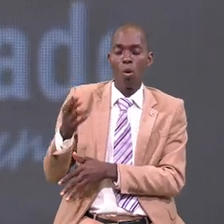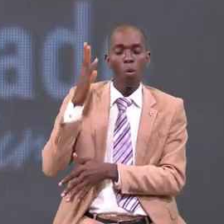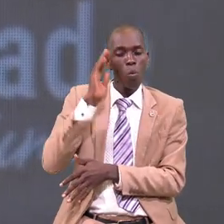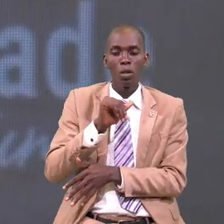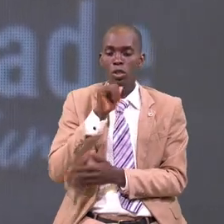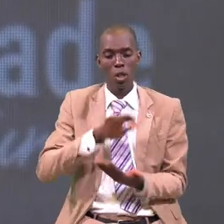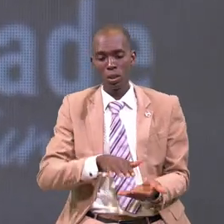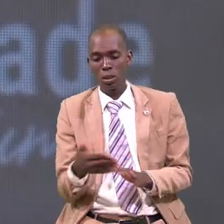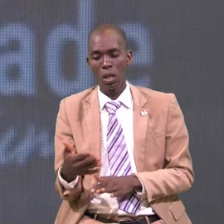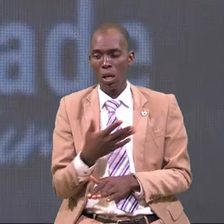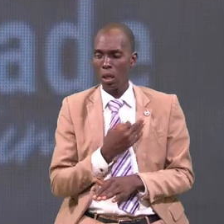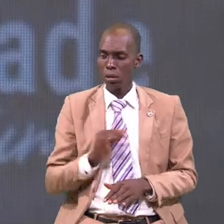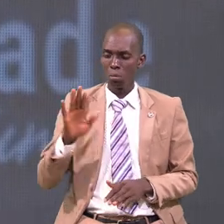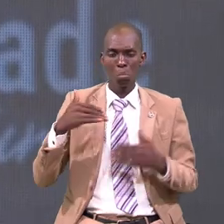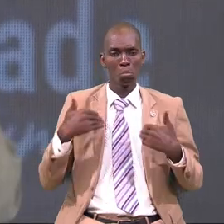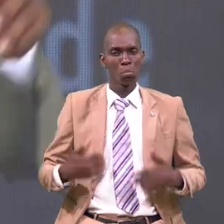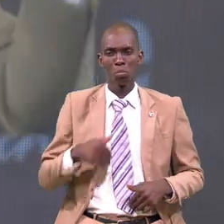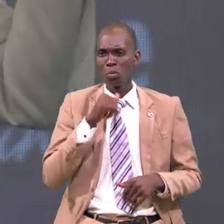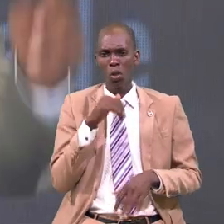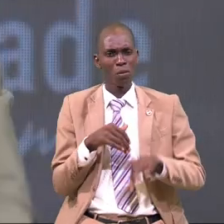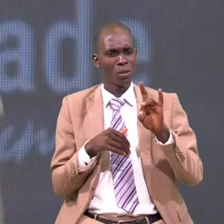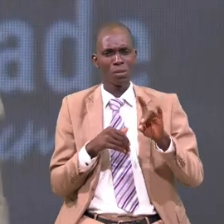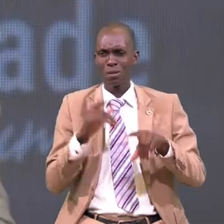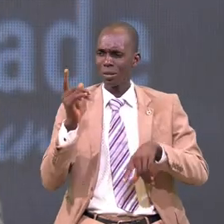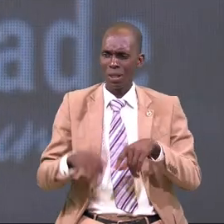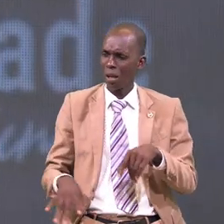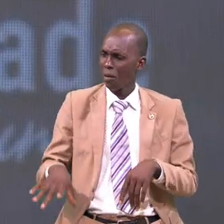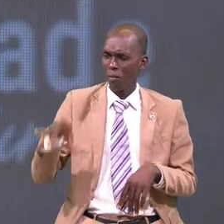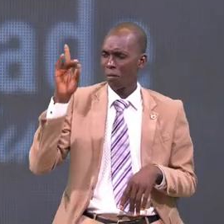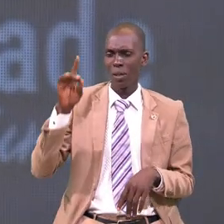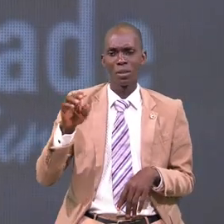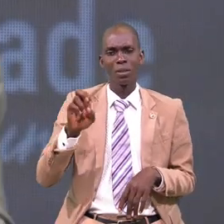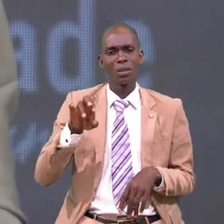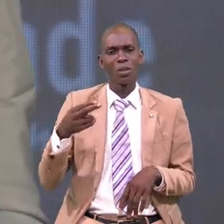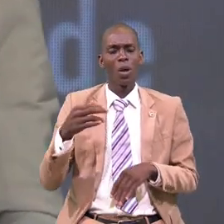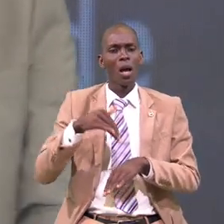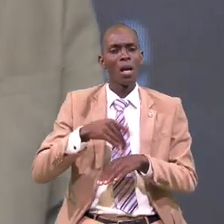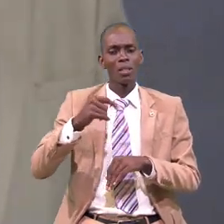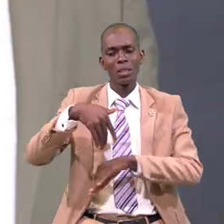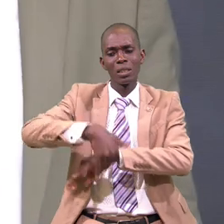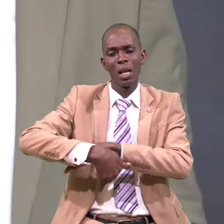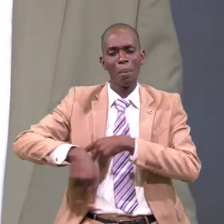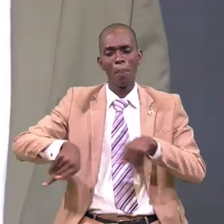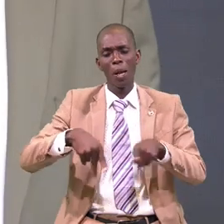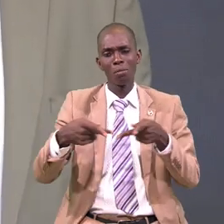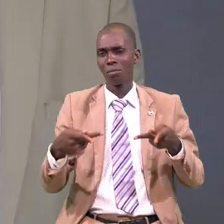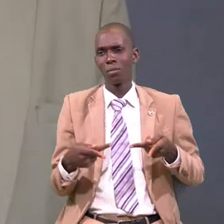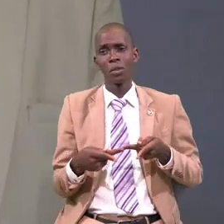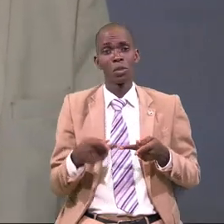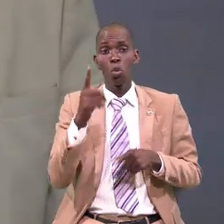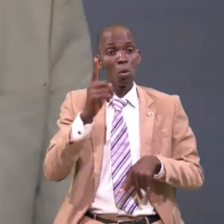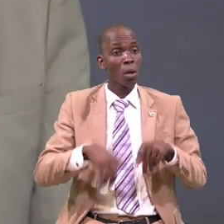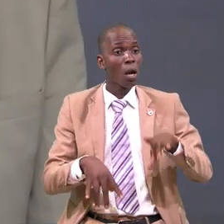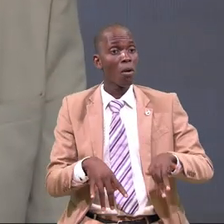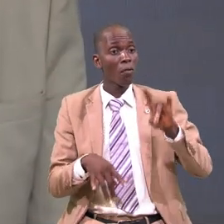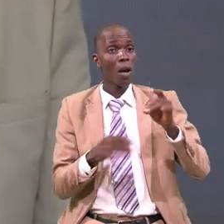not found. They couldn't find him in the nightclub. You don't find rapturable people